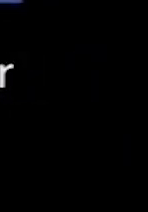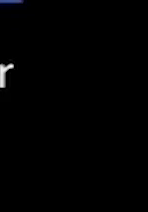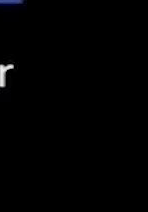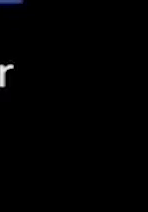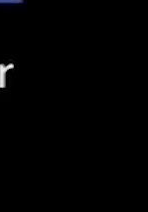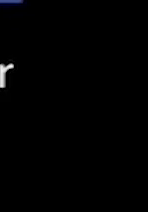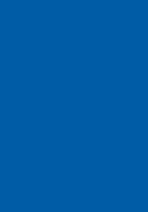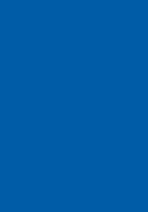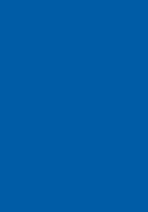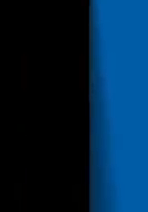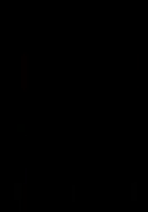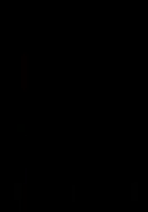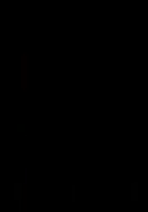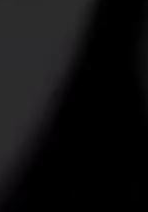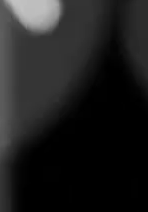national educator.